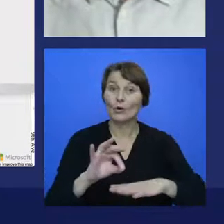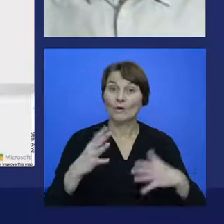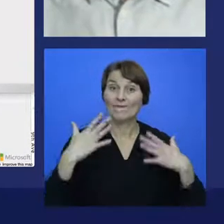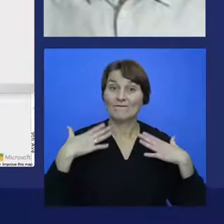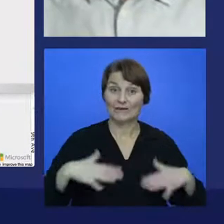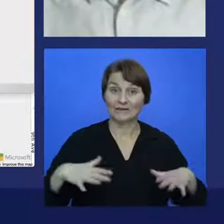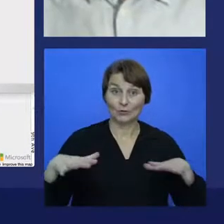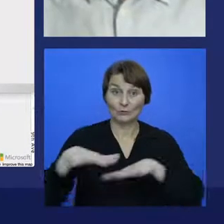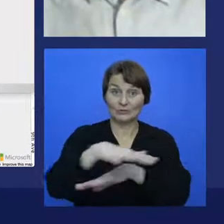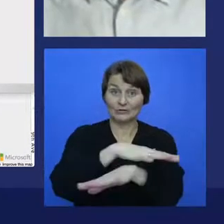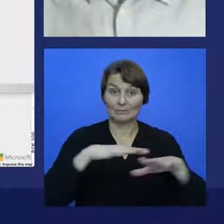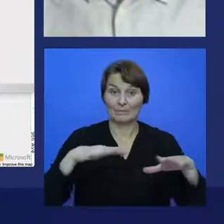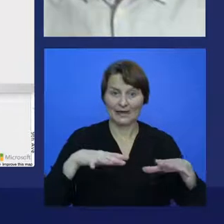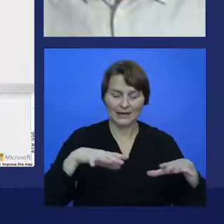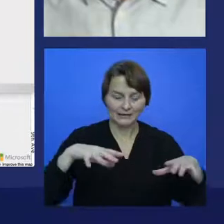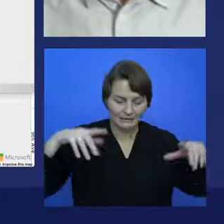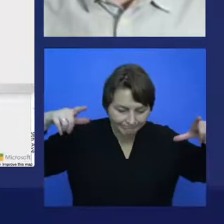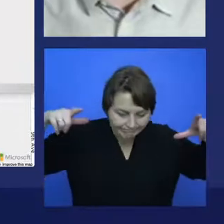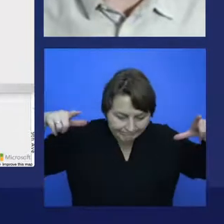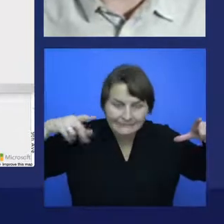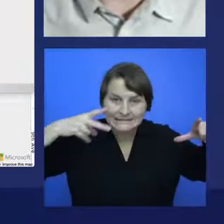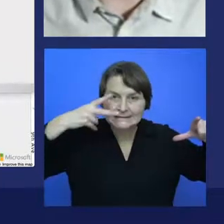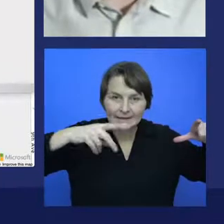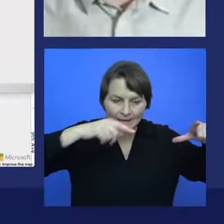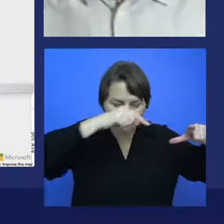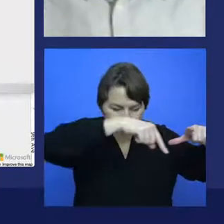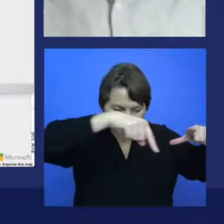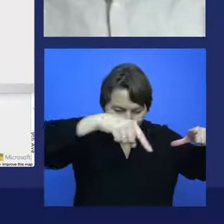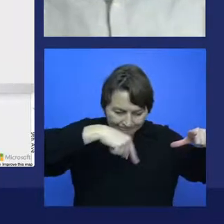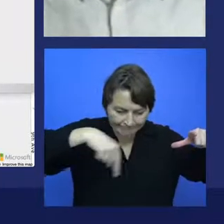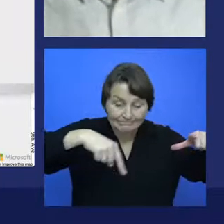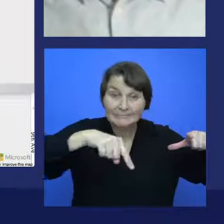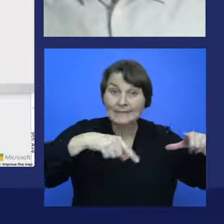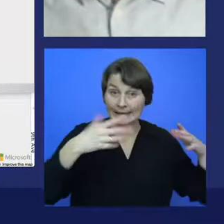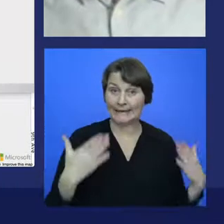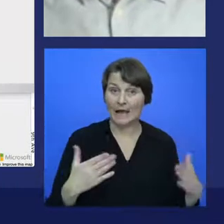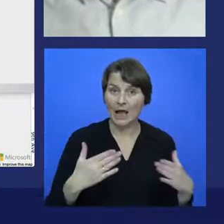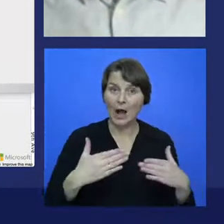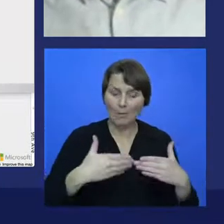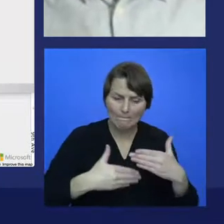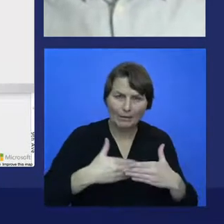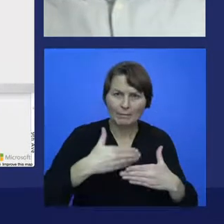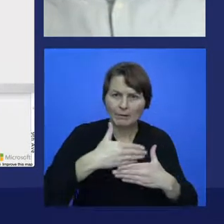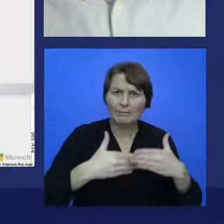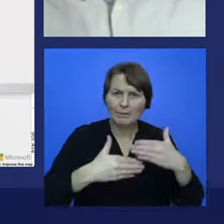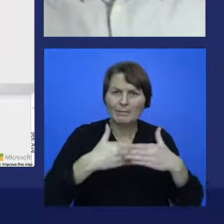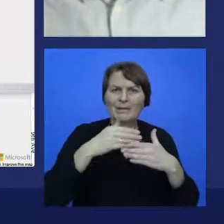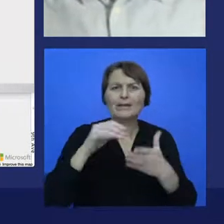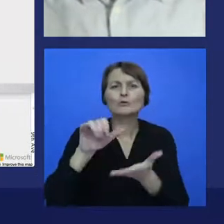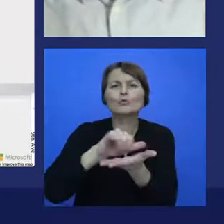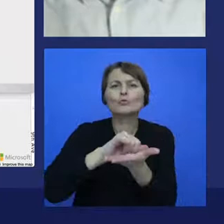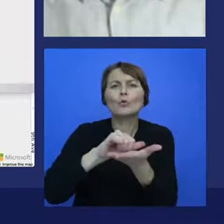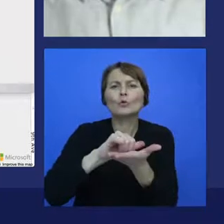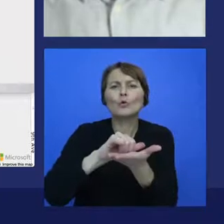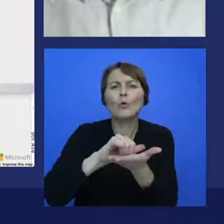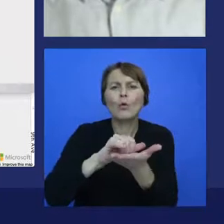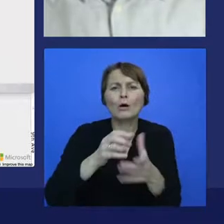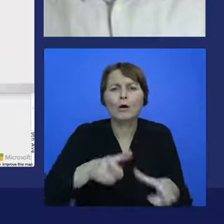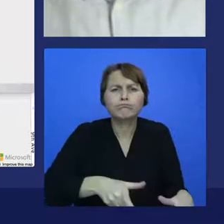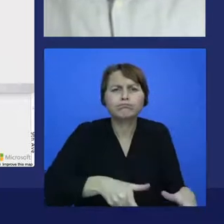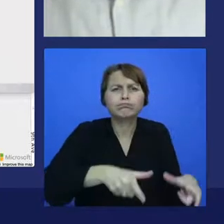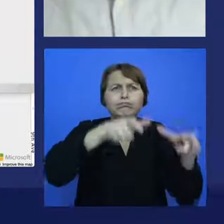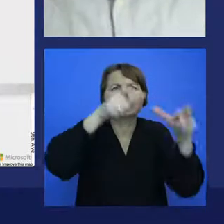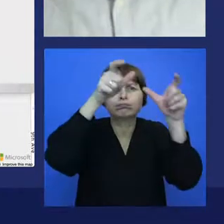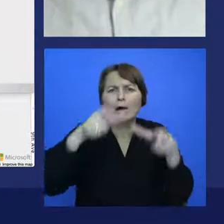an Accenture building that's still being built in Manhattan, in Midtown in Manhattan. And this is an architectural